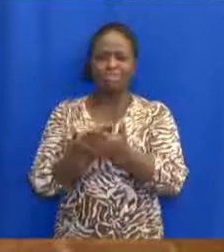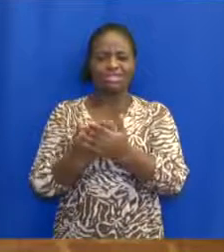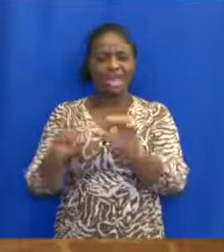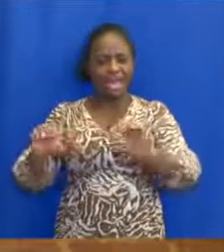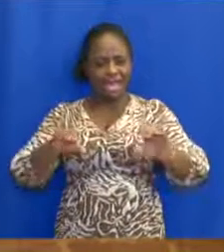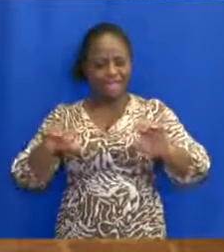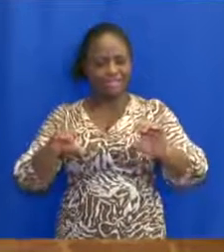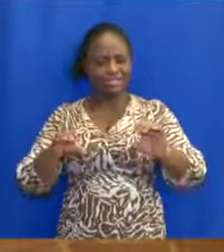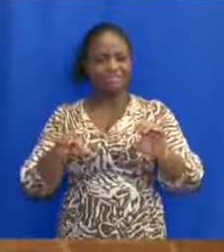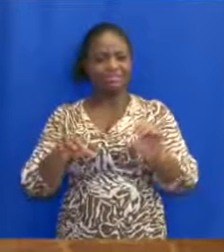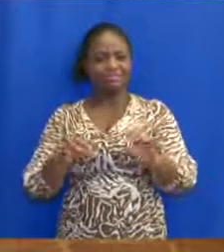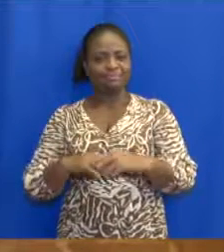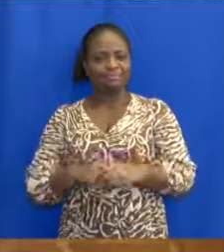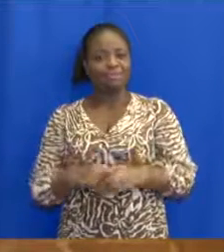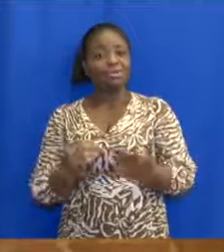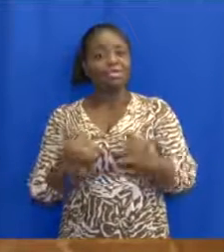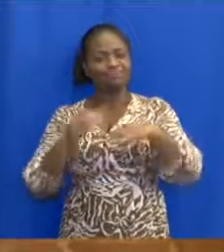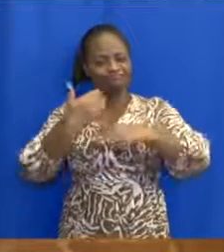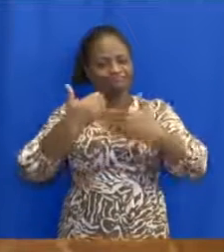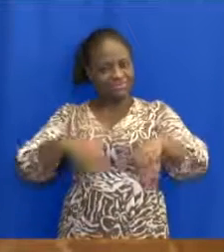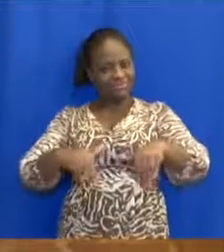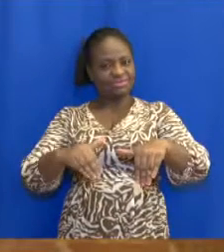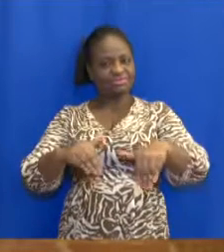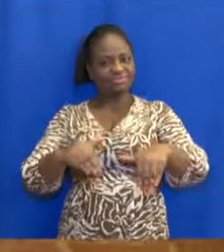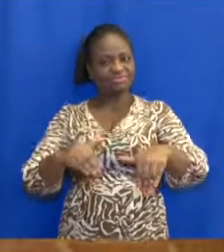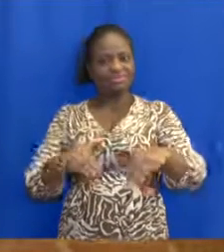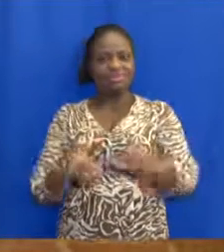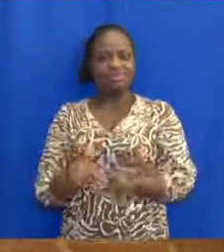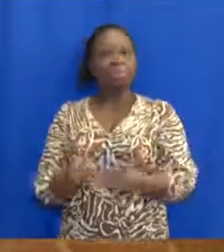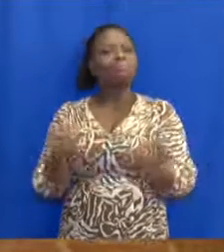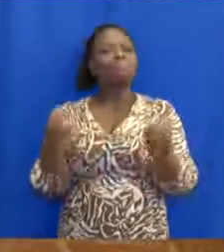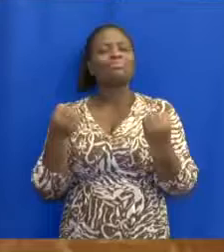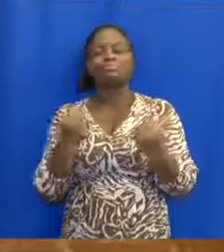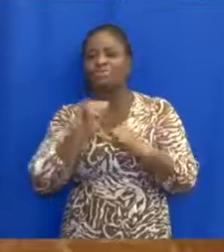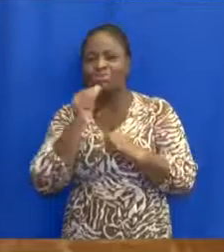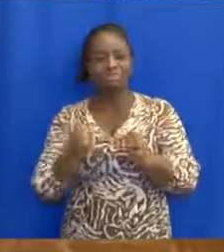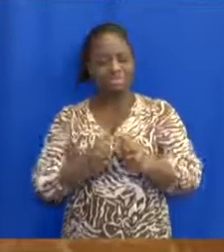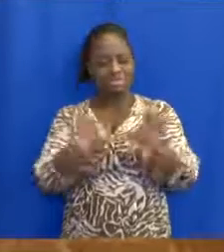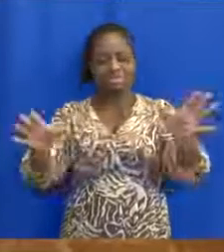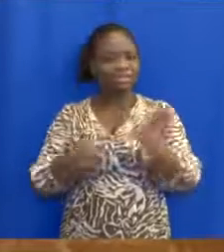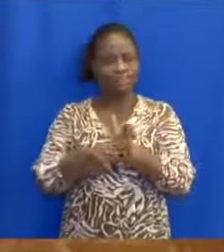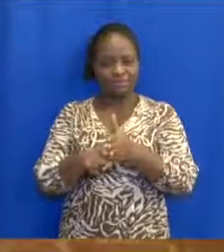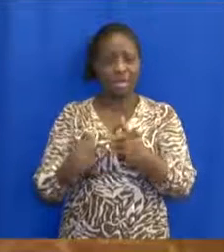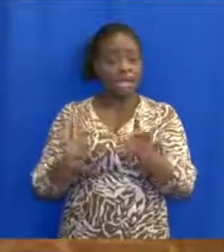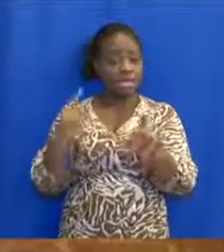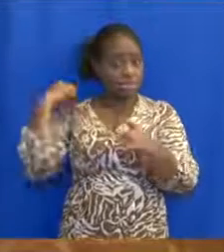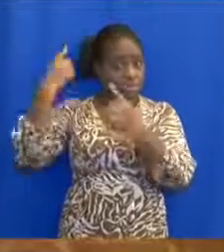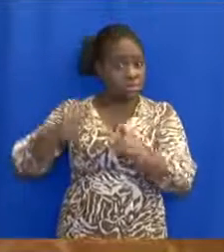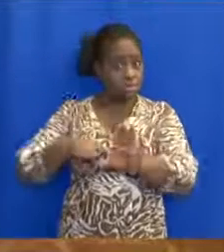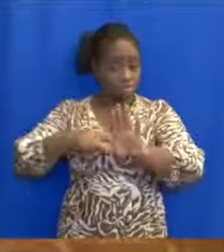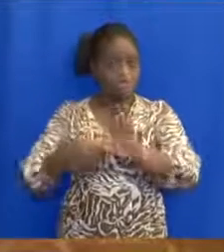safety protocols, which have prevented any known outbreaks since they restarted